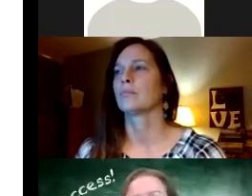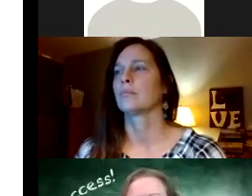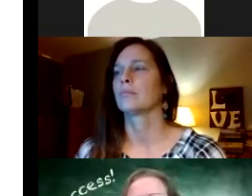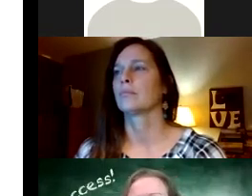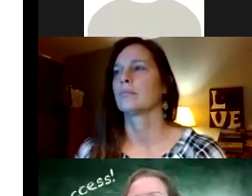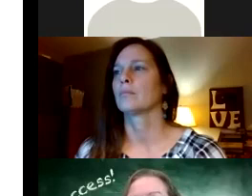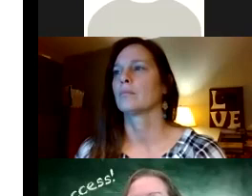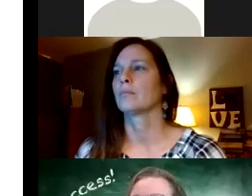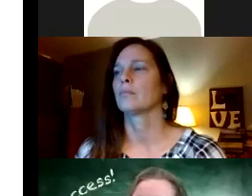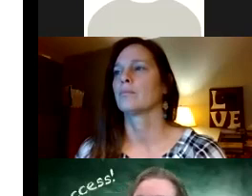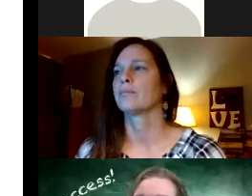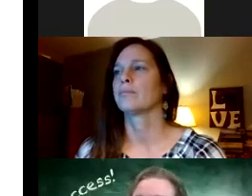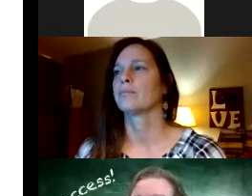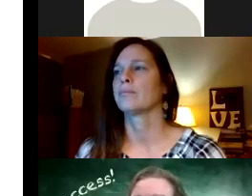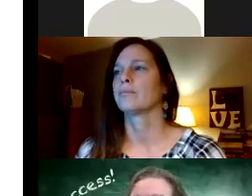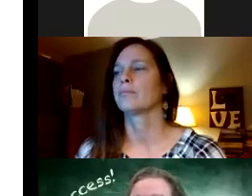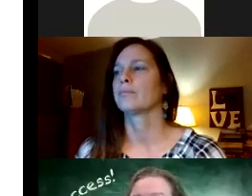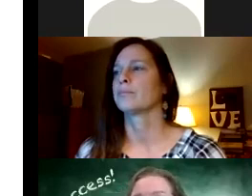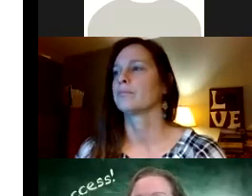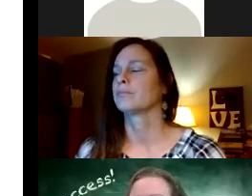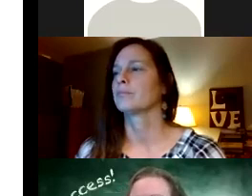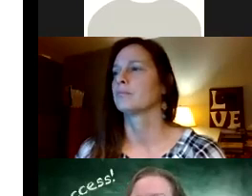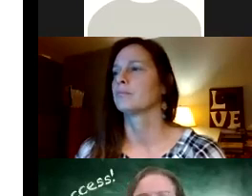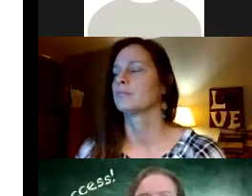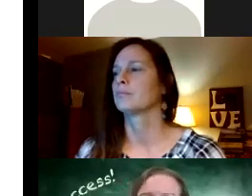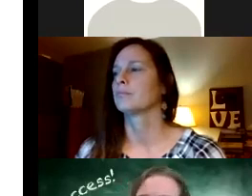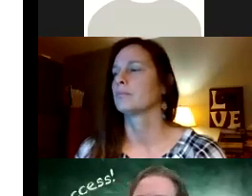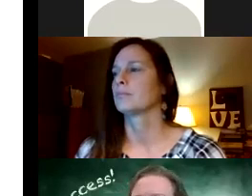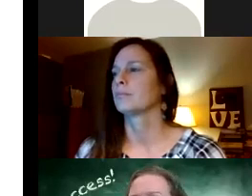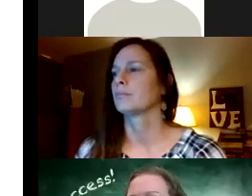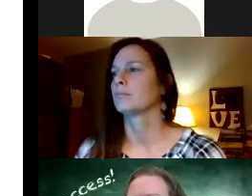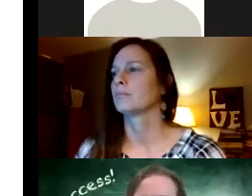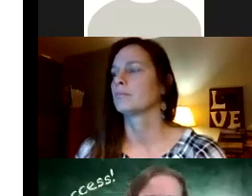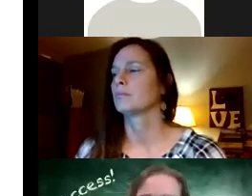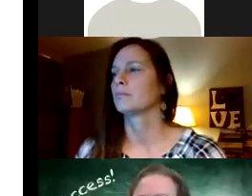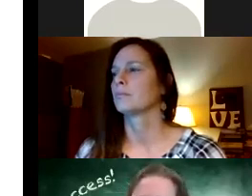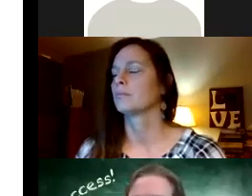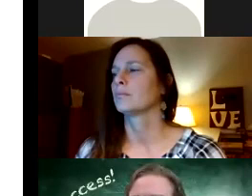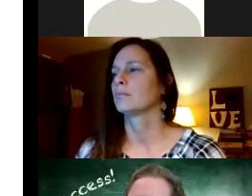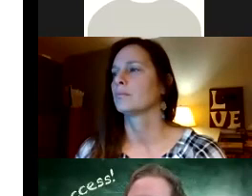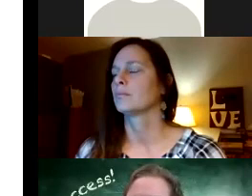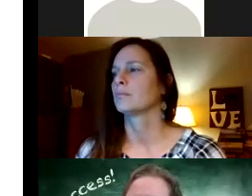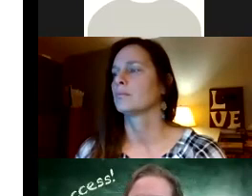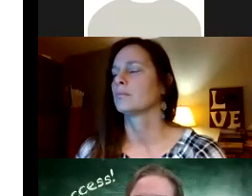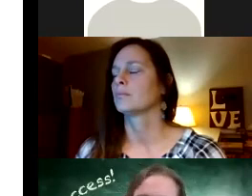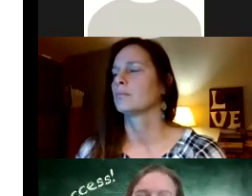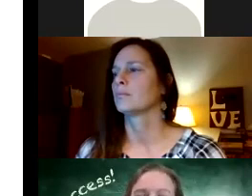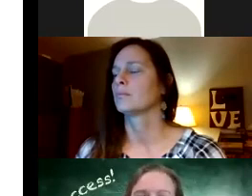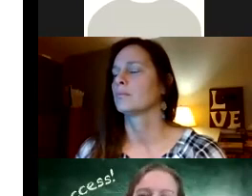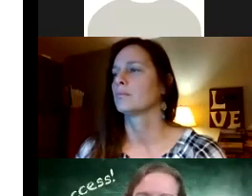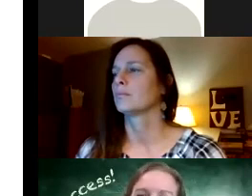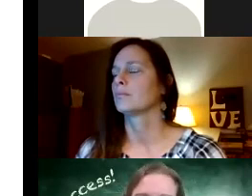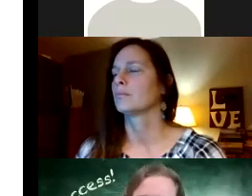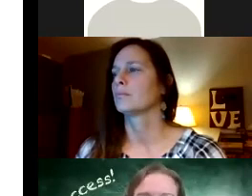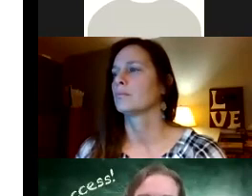very helpful that you enter those, both of those in there in case you forget your password or your login at some point in the future. It just makes it